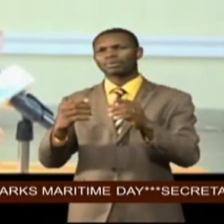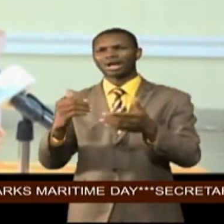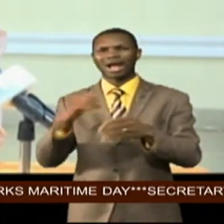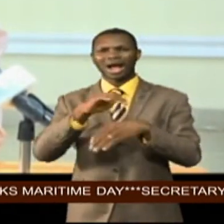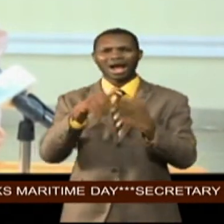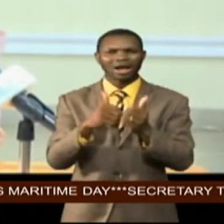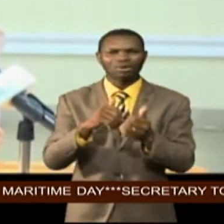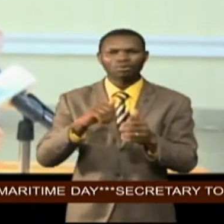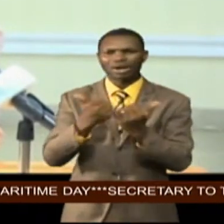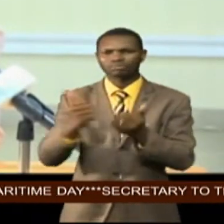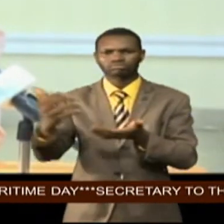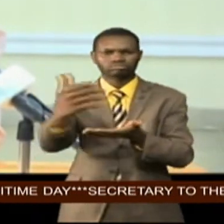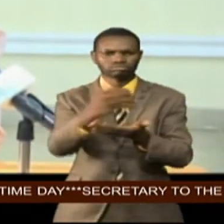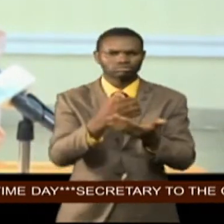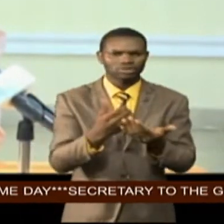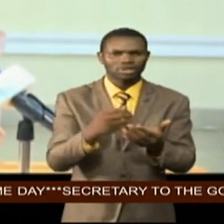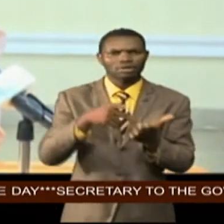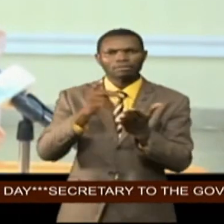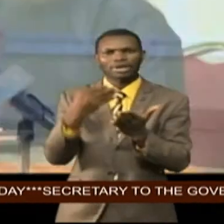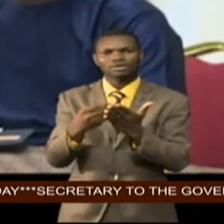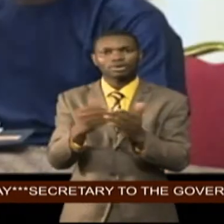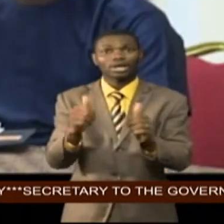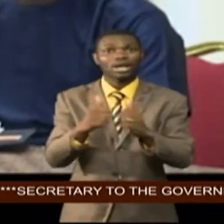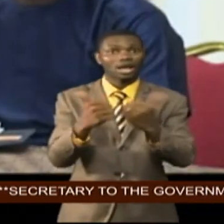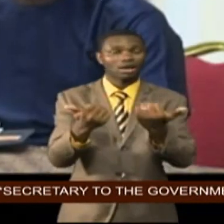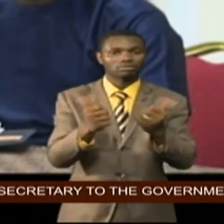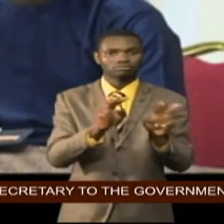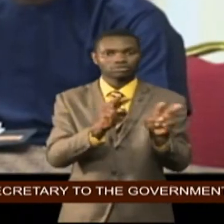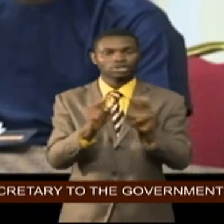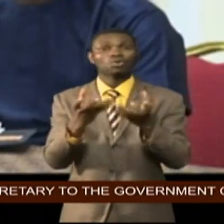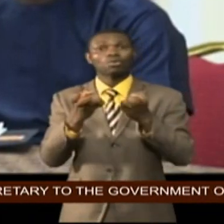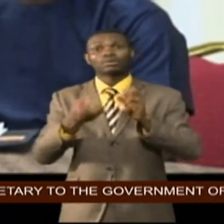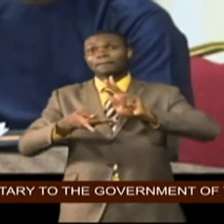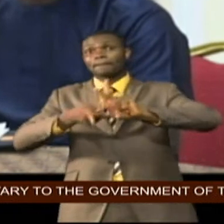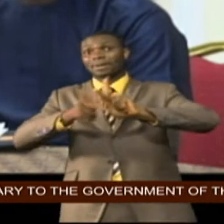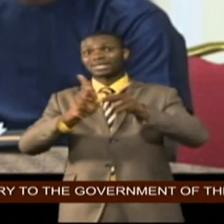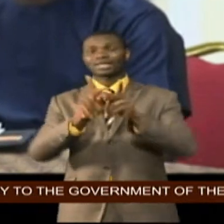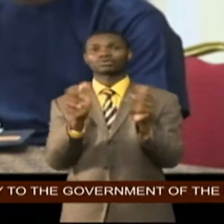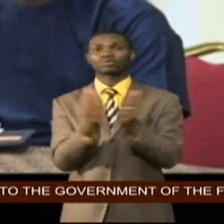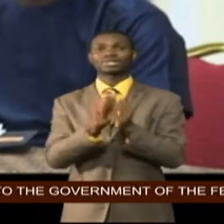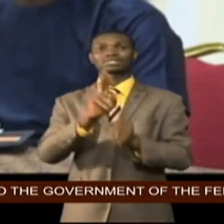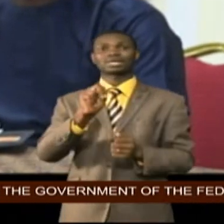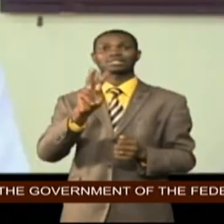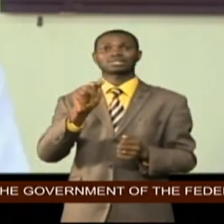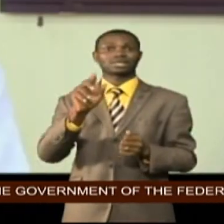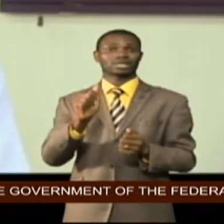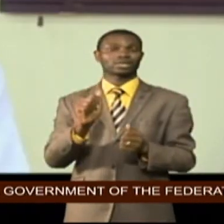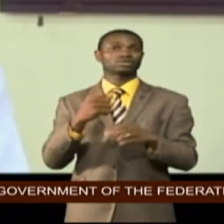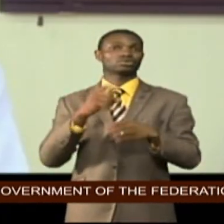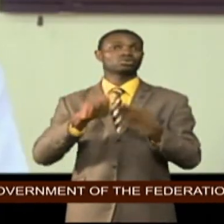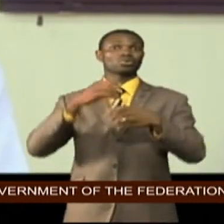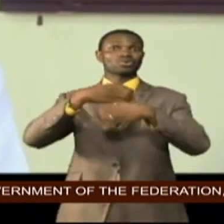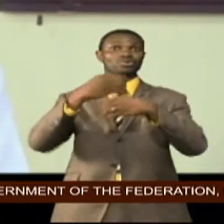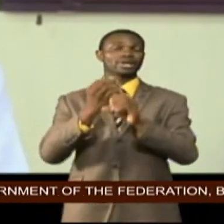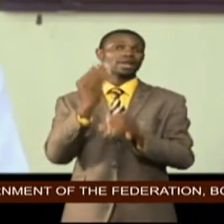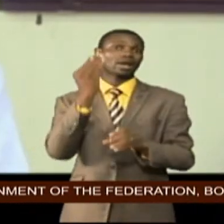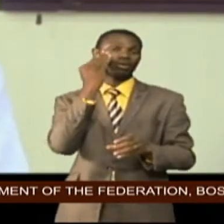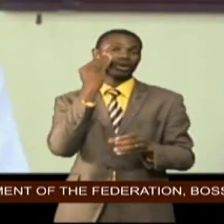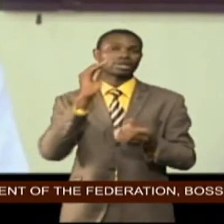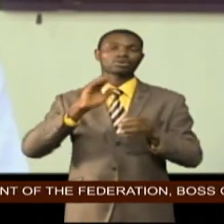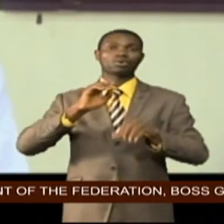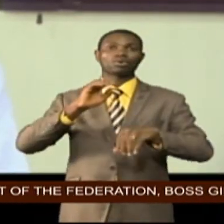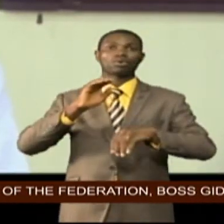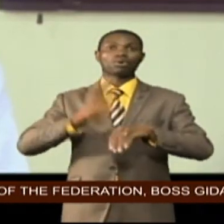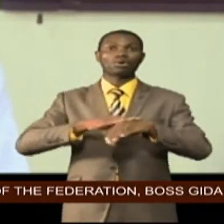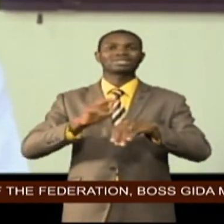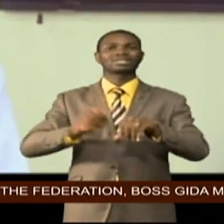operators to determine the prize money, is seeking partnership with the NTA to create awareness on the Niger national game,